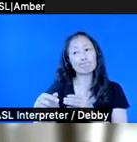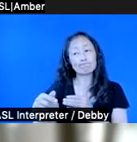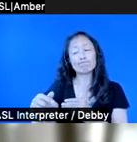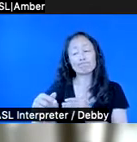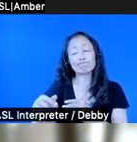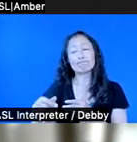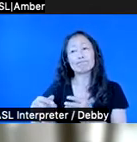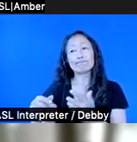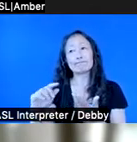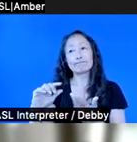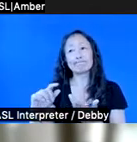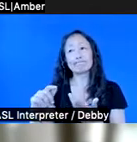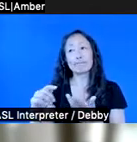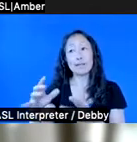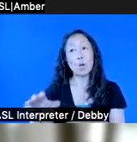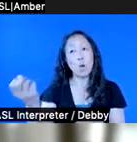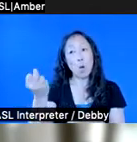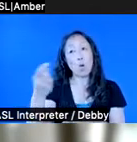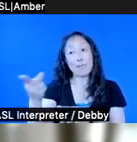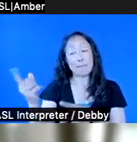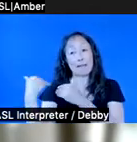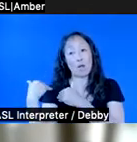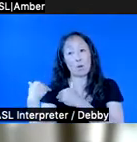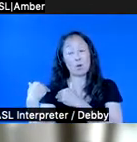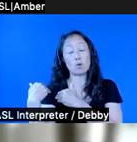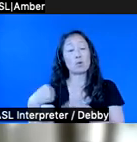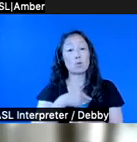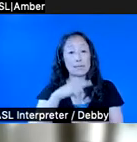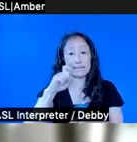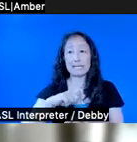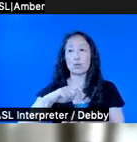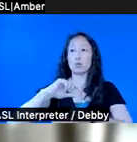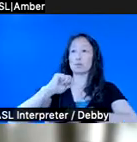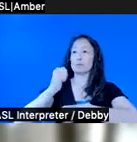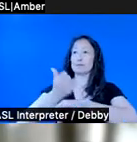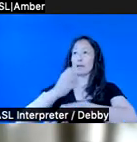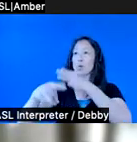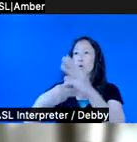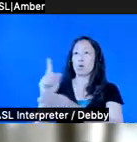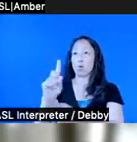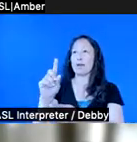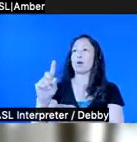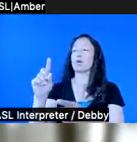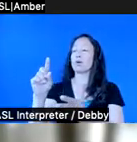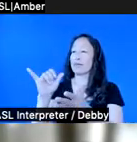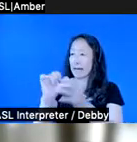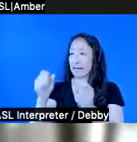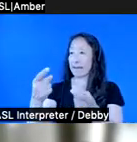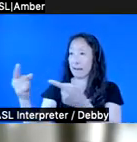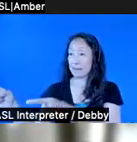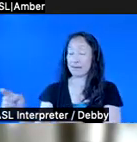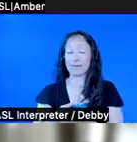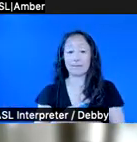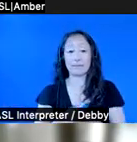create a climate where this is able to happen. And then we want to never dismiss the reality